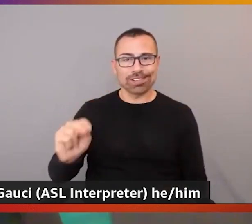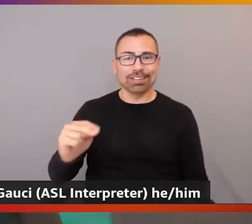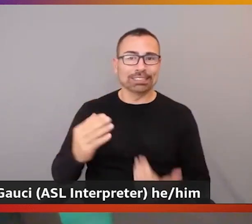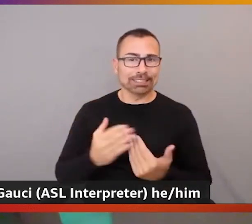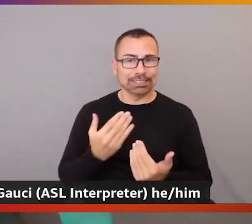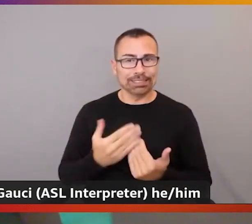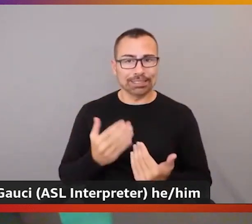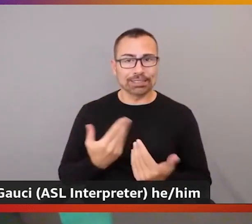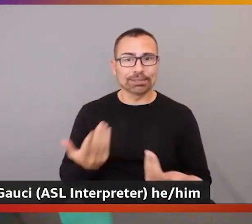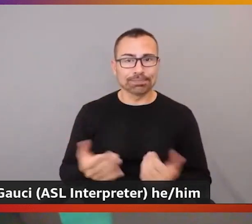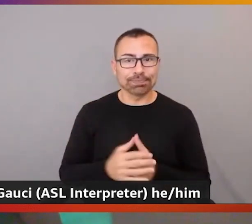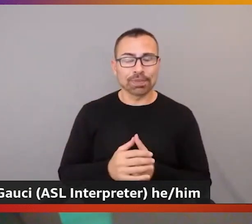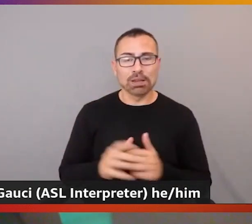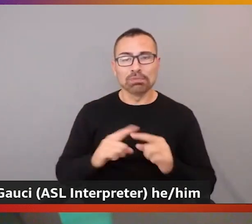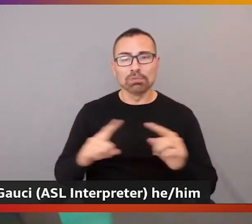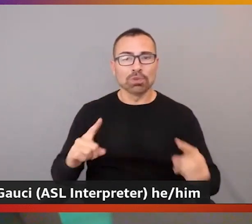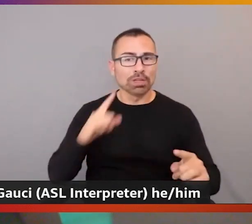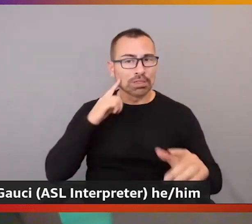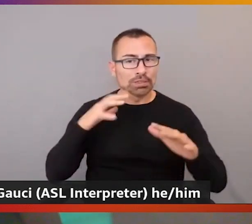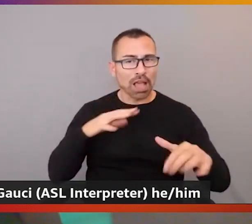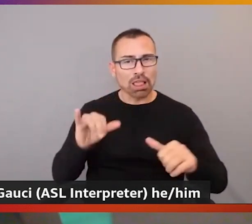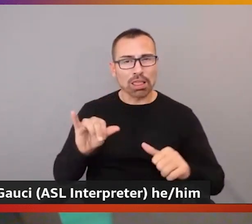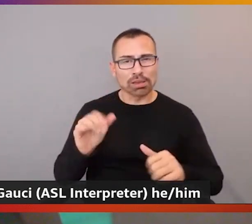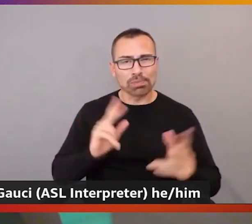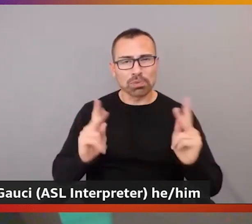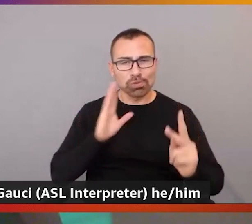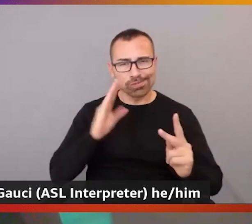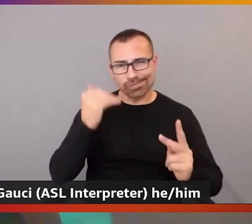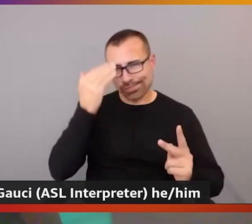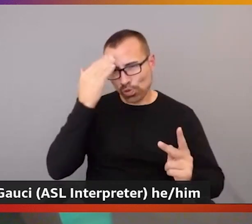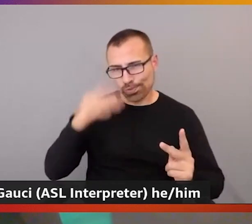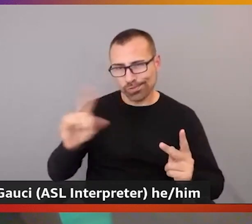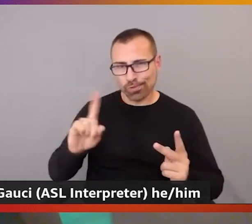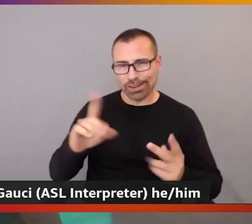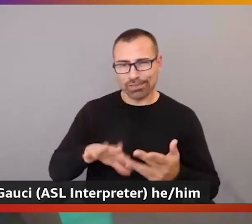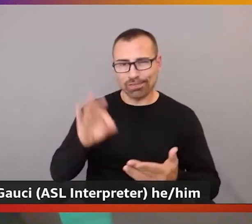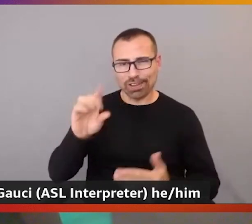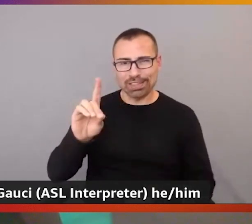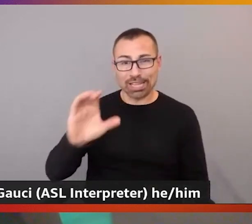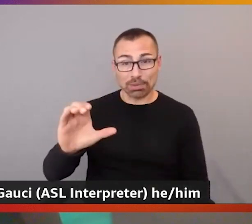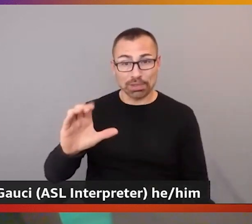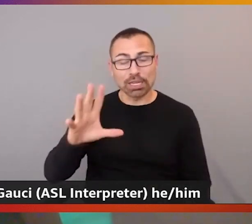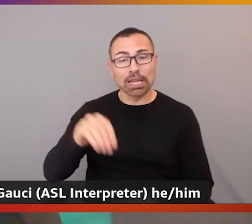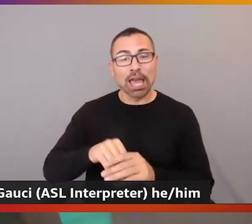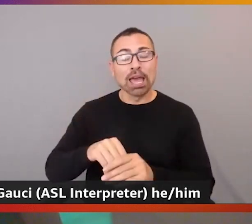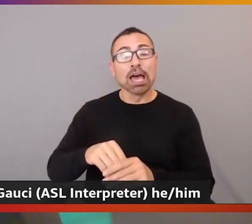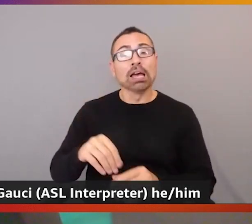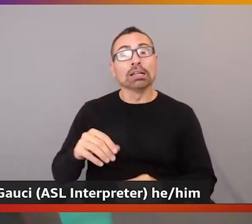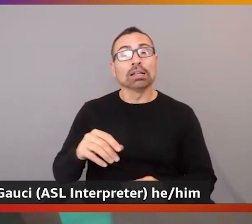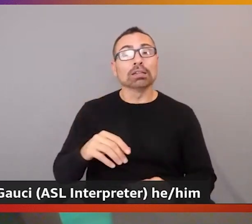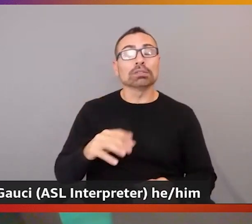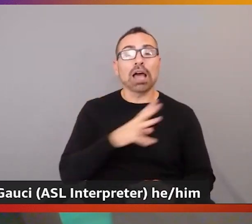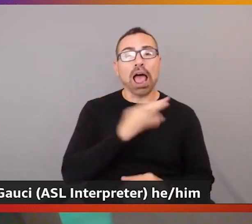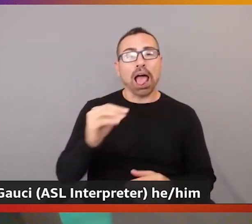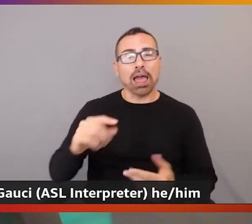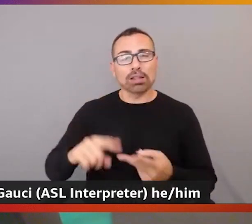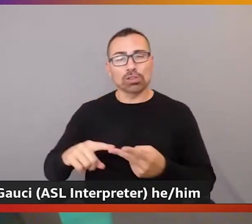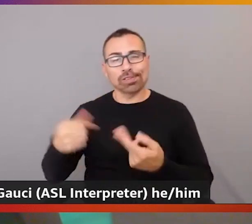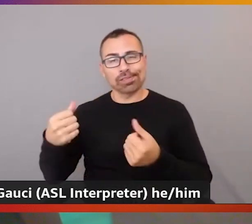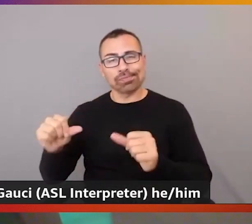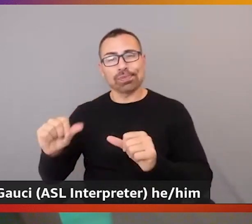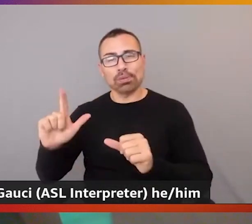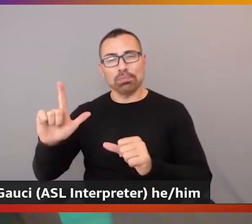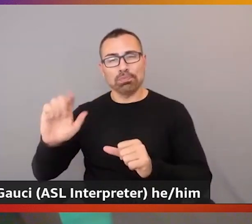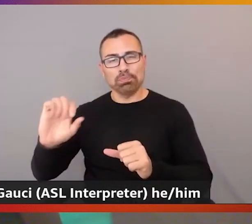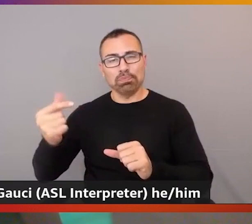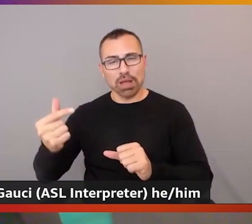Yep. It sounds like everyone knows or will know where to get to the documentation and the blog post. And it sounds like some folks will be dropping those links